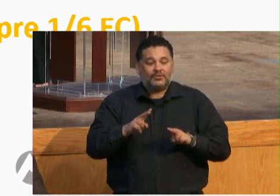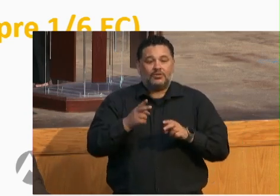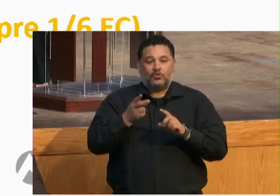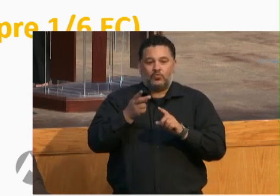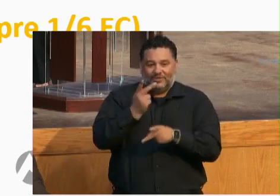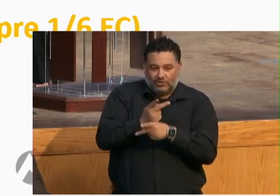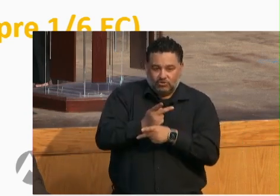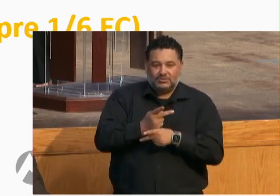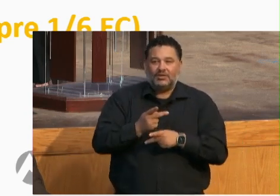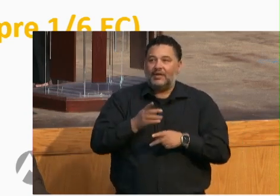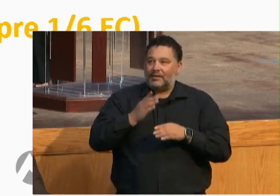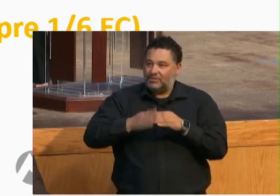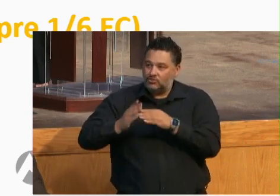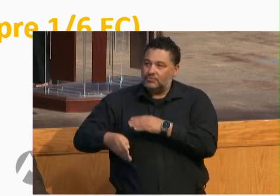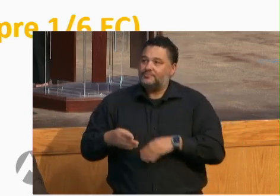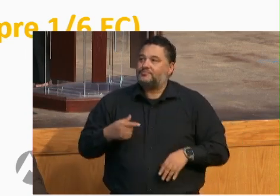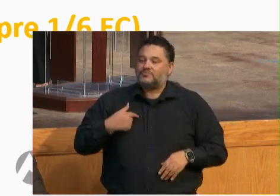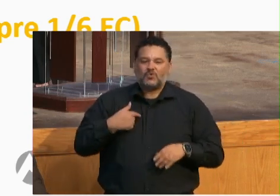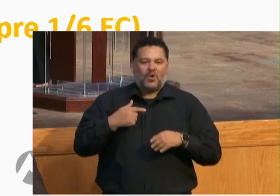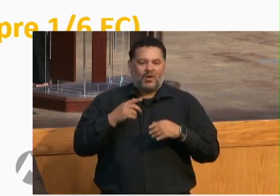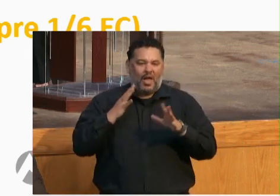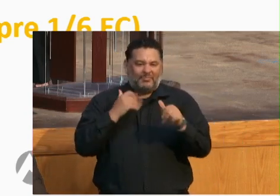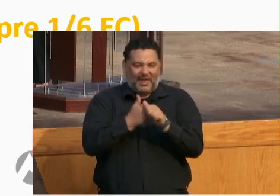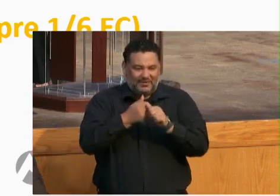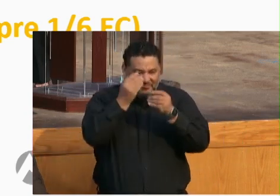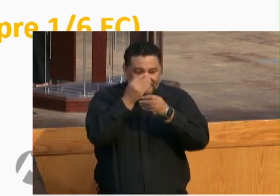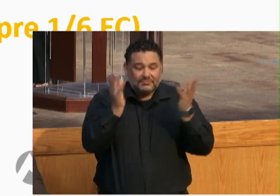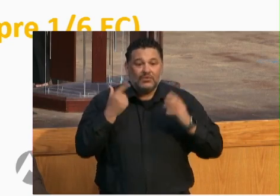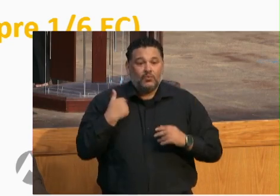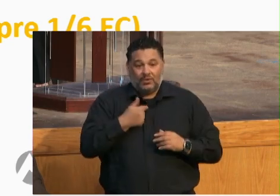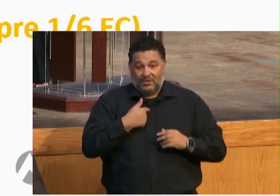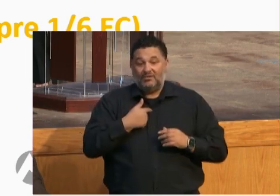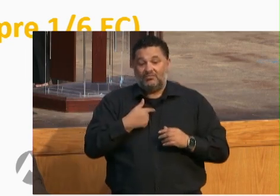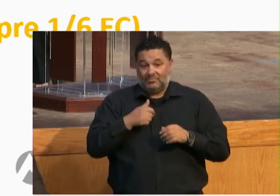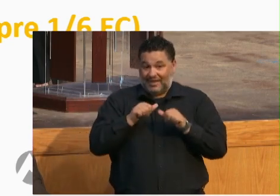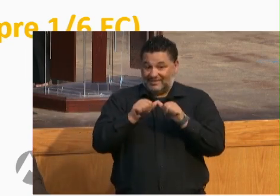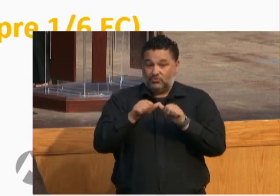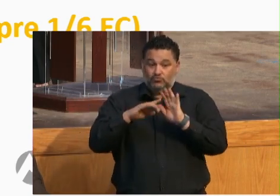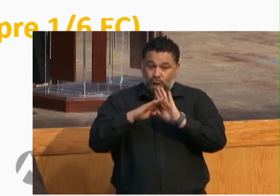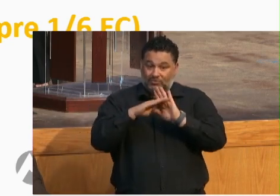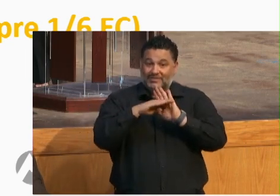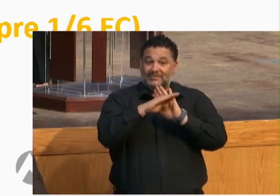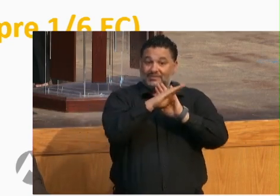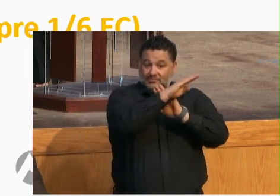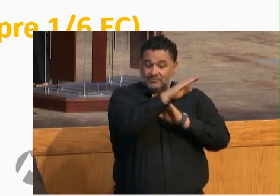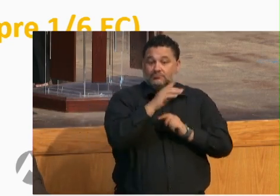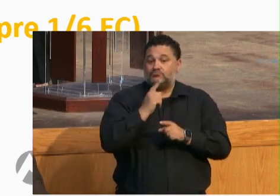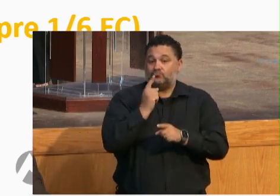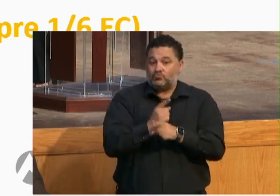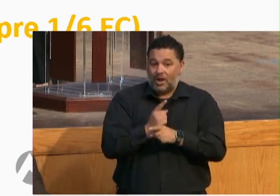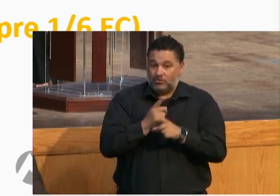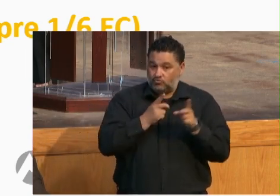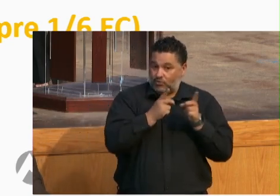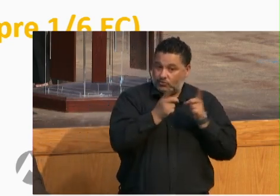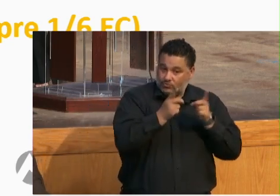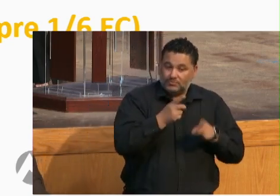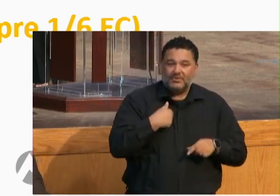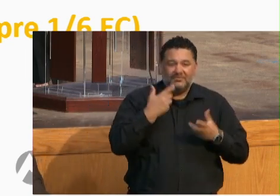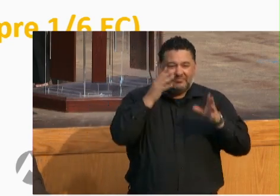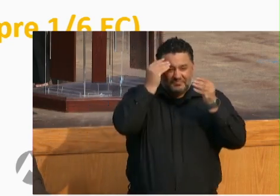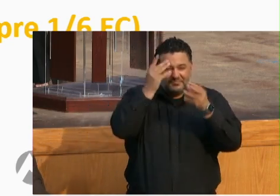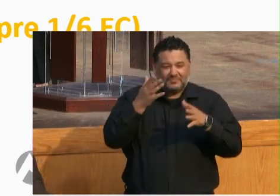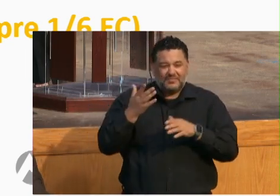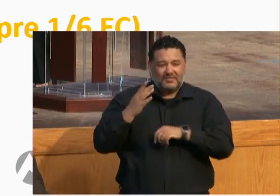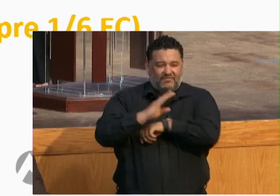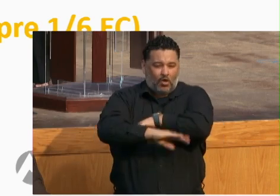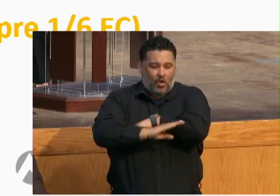a brief enrollment update with you all. We continue to trend in the right direction, and I shared in the fall, how that